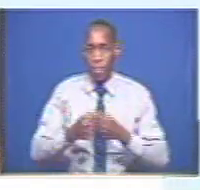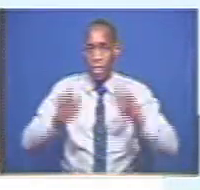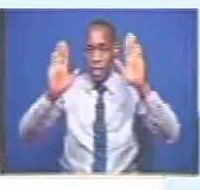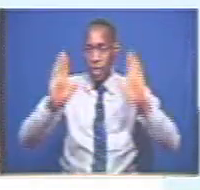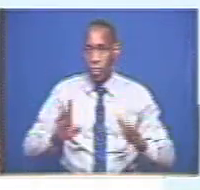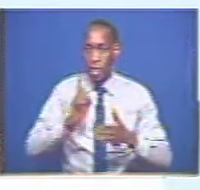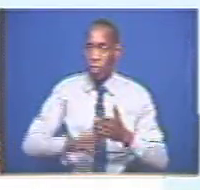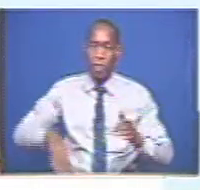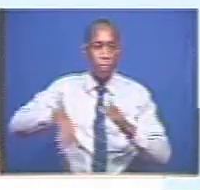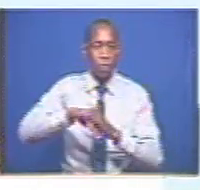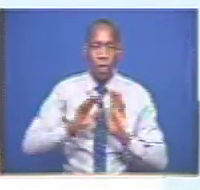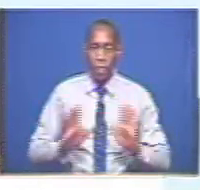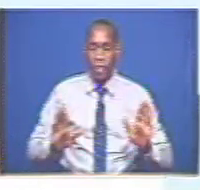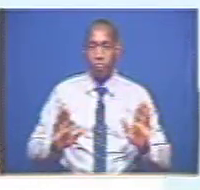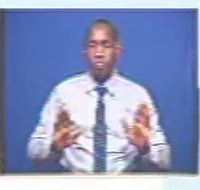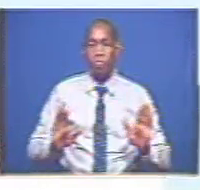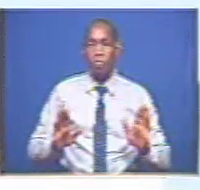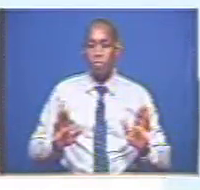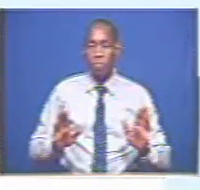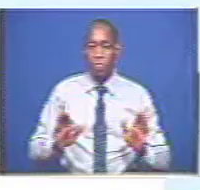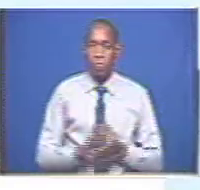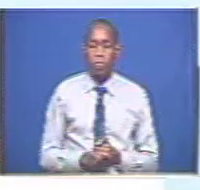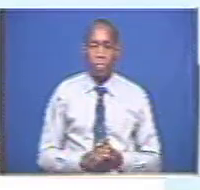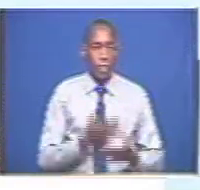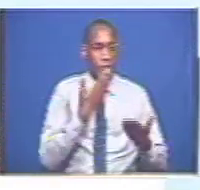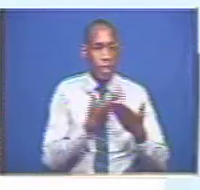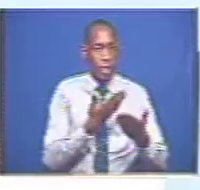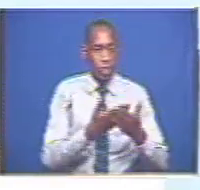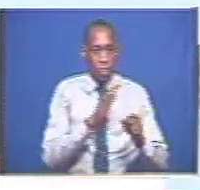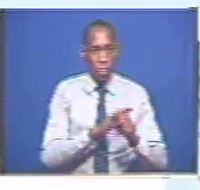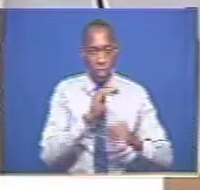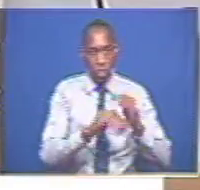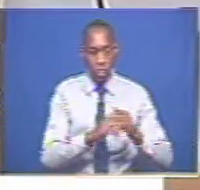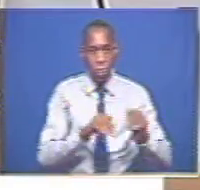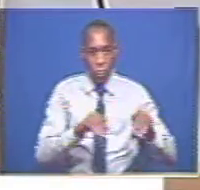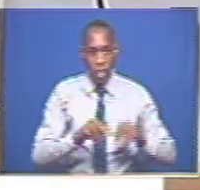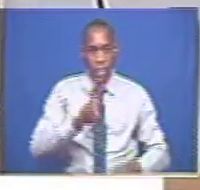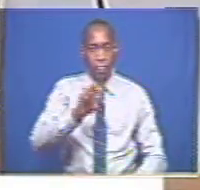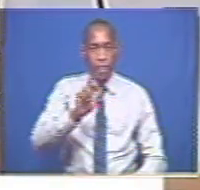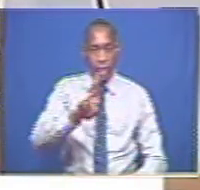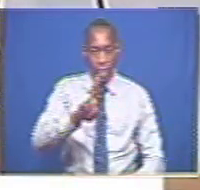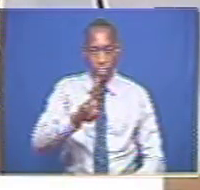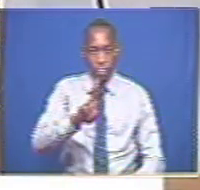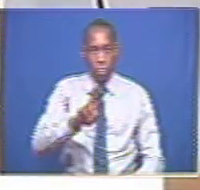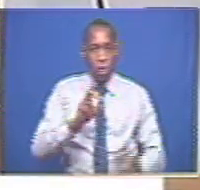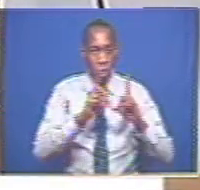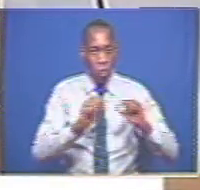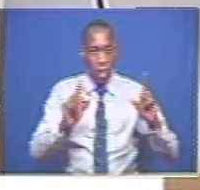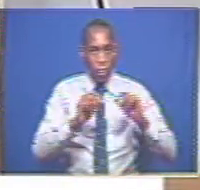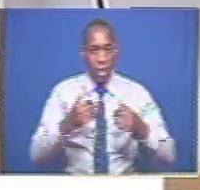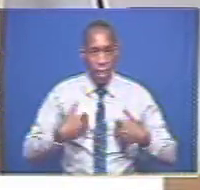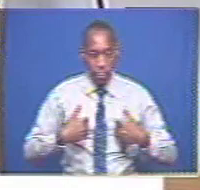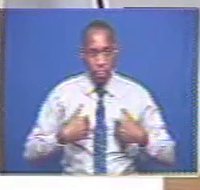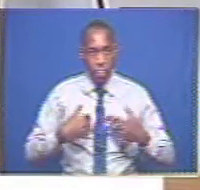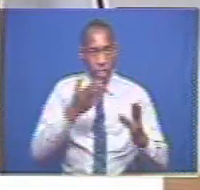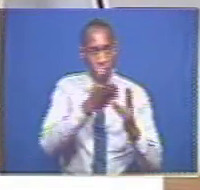just football. It's not a matter of life and death. All right, thank you very much. And as we went, okay, wait, VAR, Robert Osoro, you wanted to say something? There's a reason I put you in